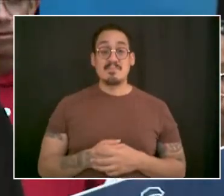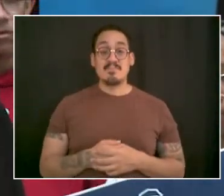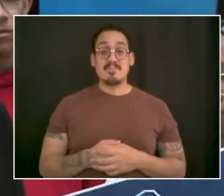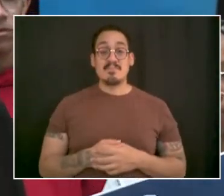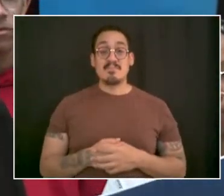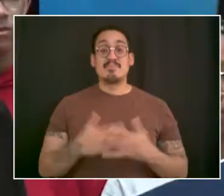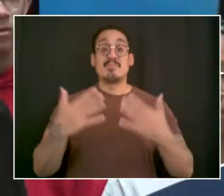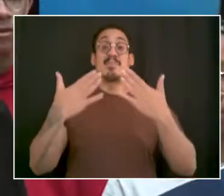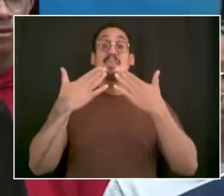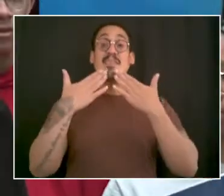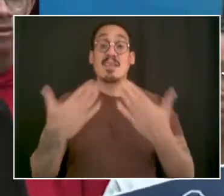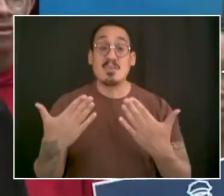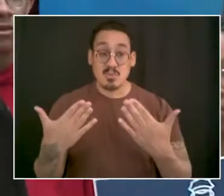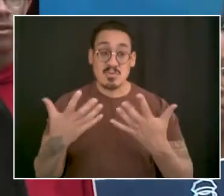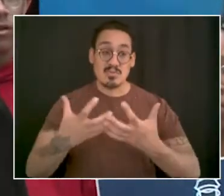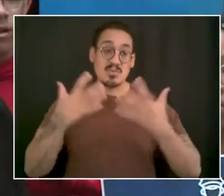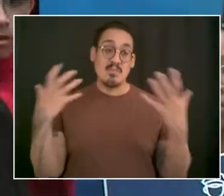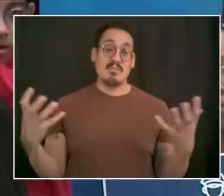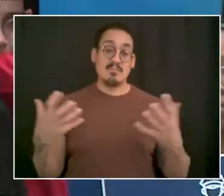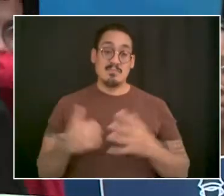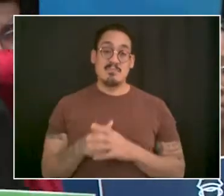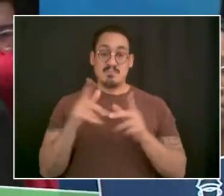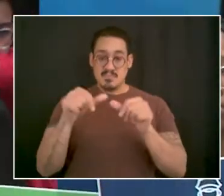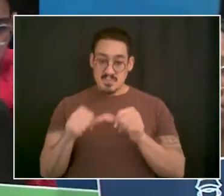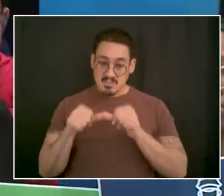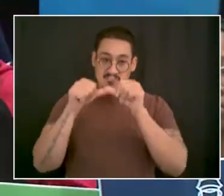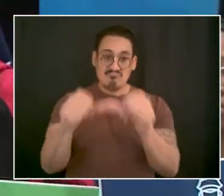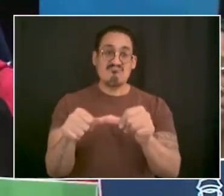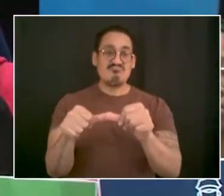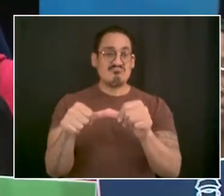Thank you so much. The continuation